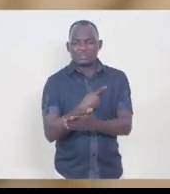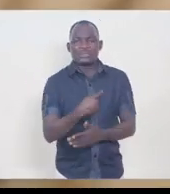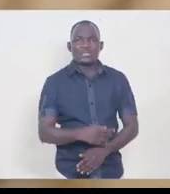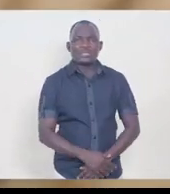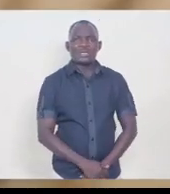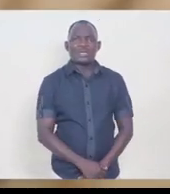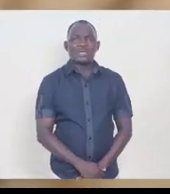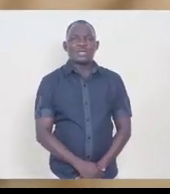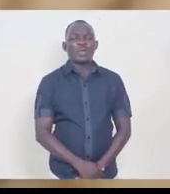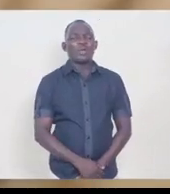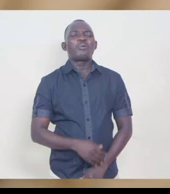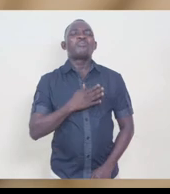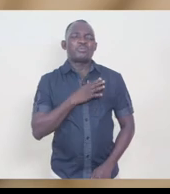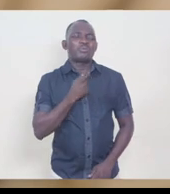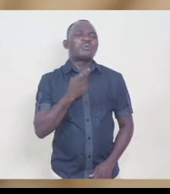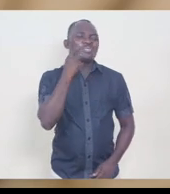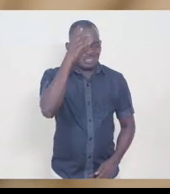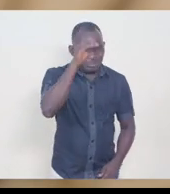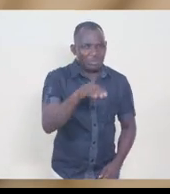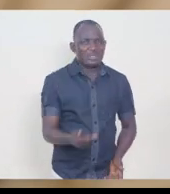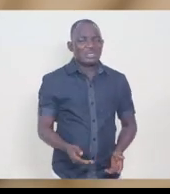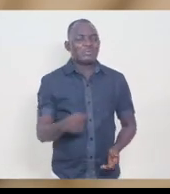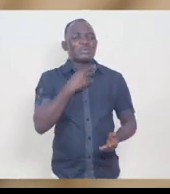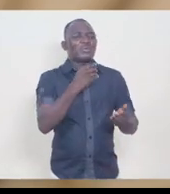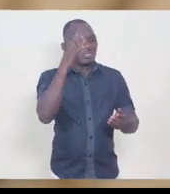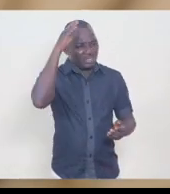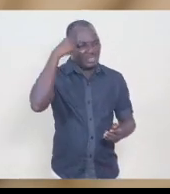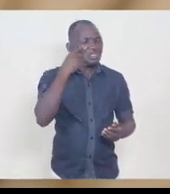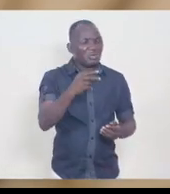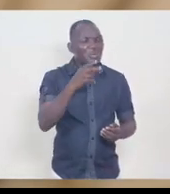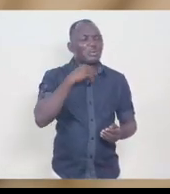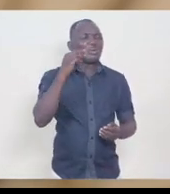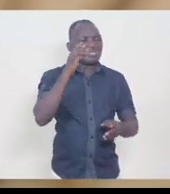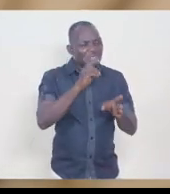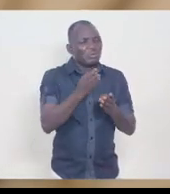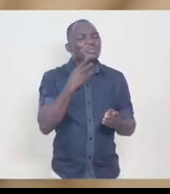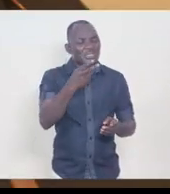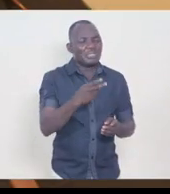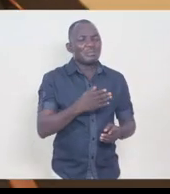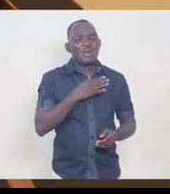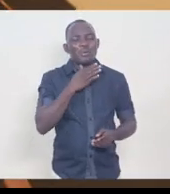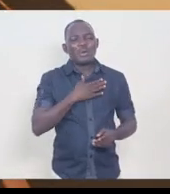I just want to see him briefly. You know, I need to see him. It's my blood too.